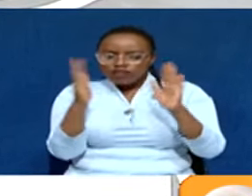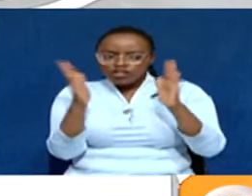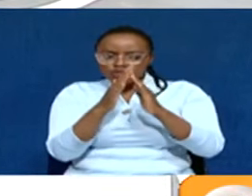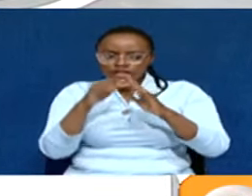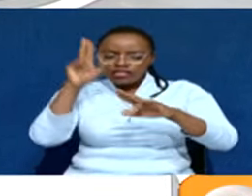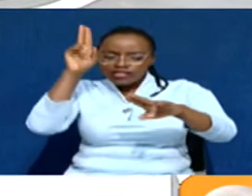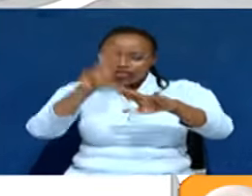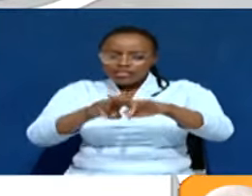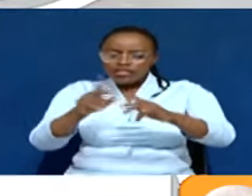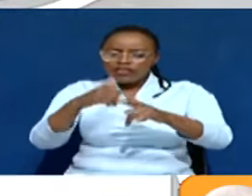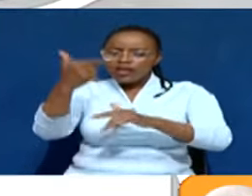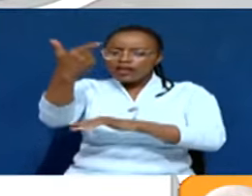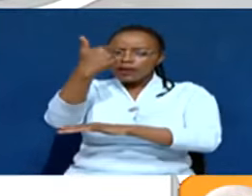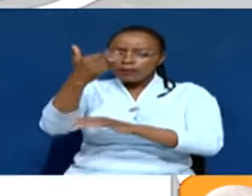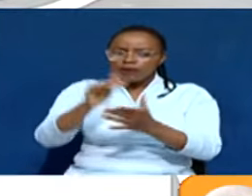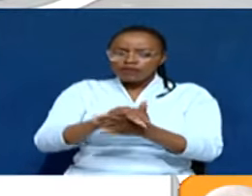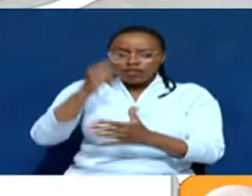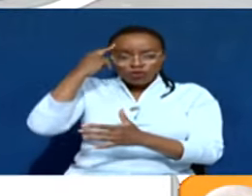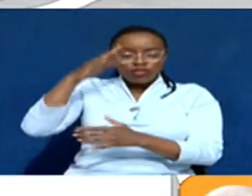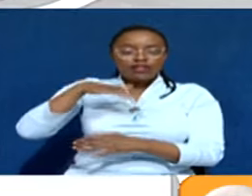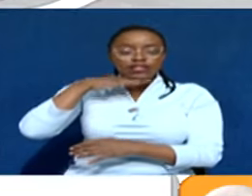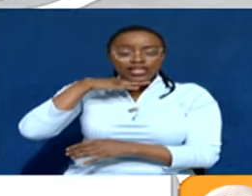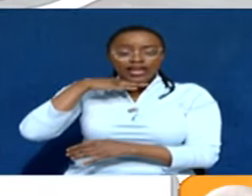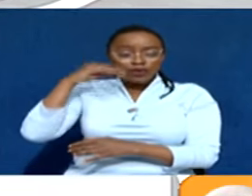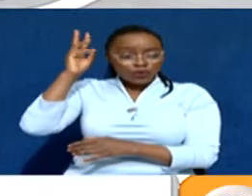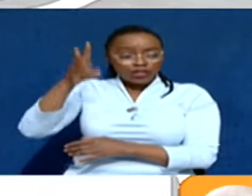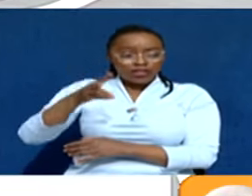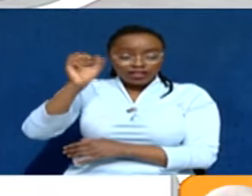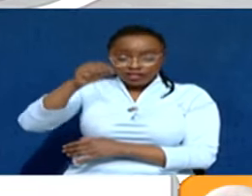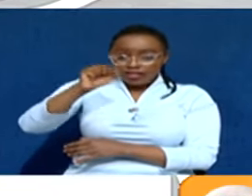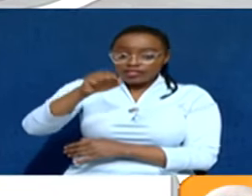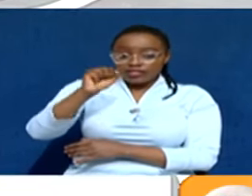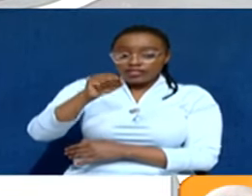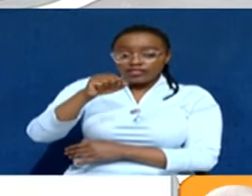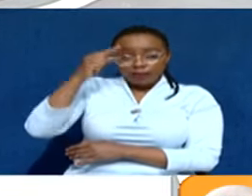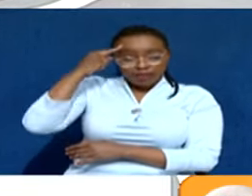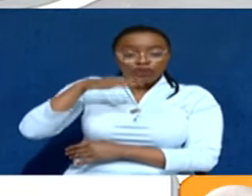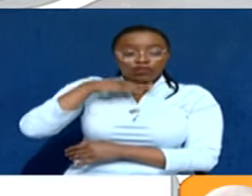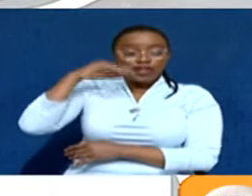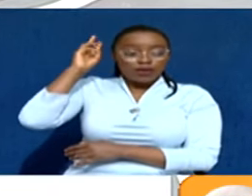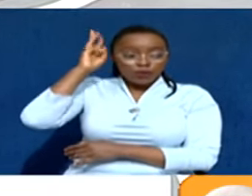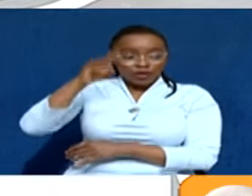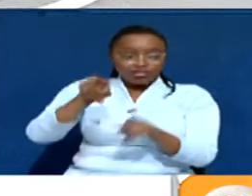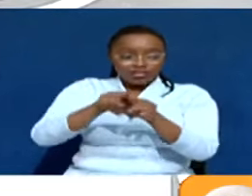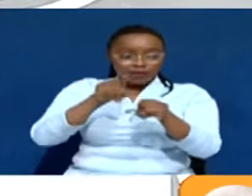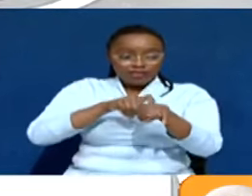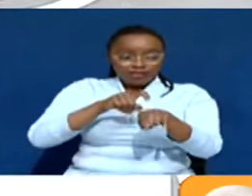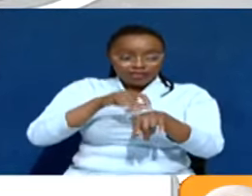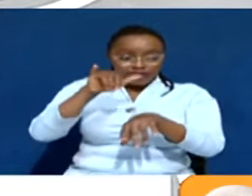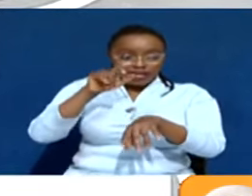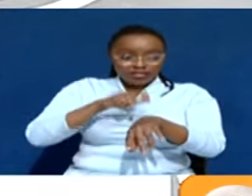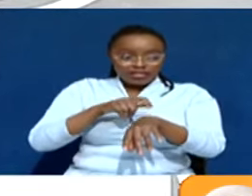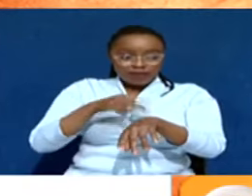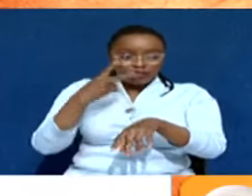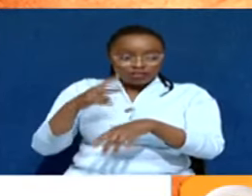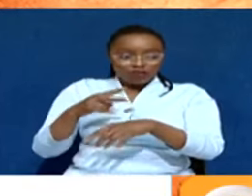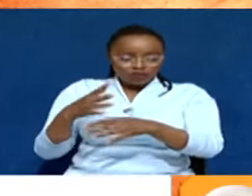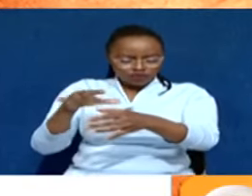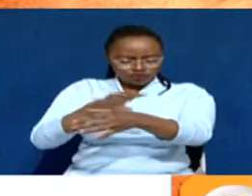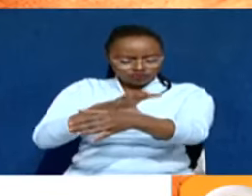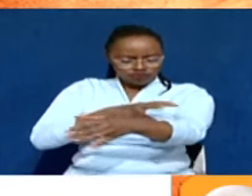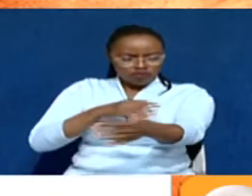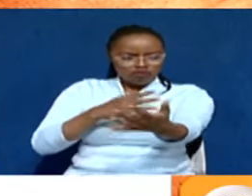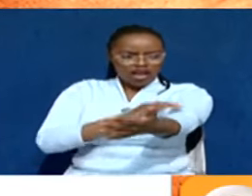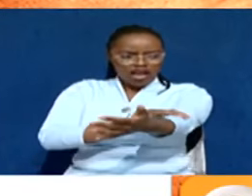and sit down and think. By the way, did you think you were going to die at some point? Did you? Yeah. Hmm? Yeah. At the moment, that moment that Ubosi alinimwagia